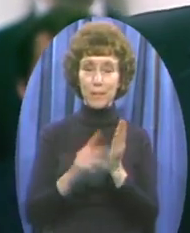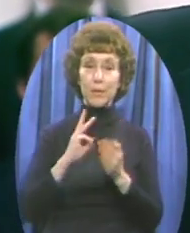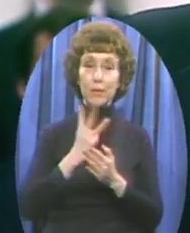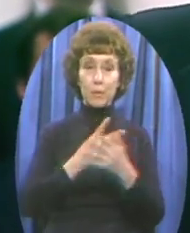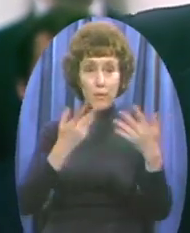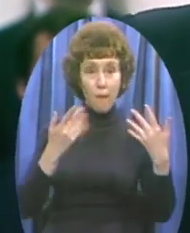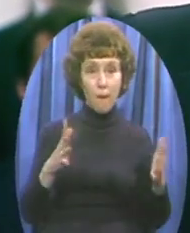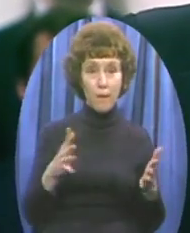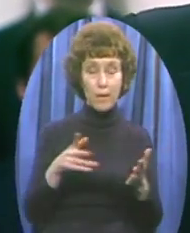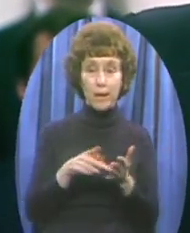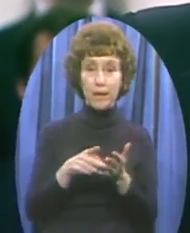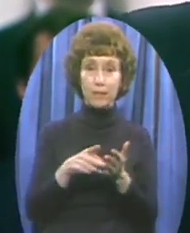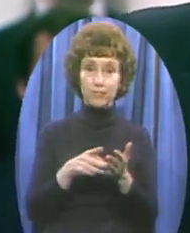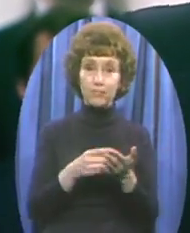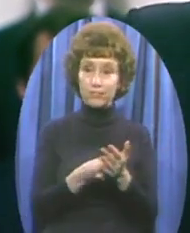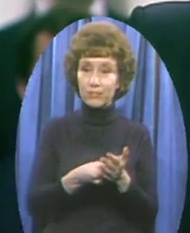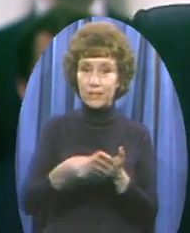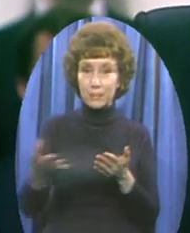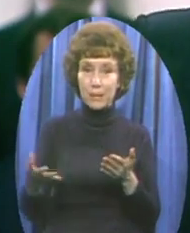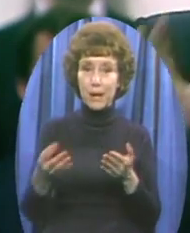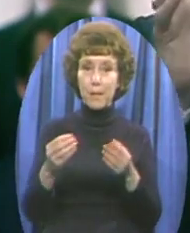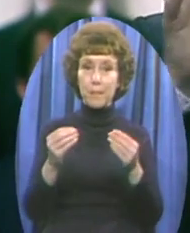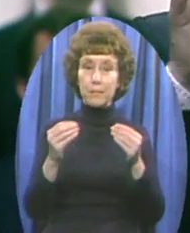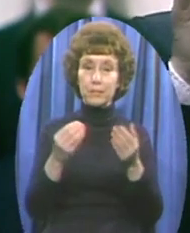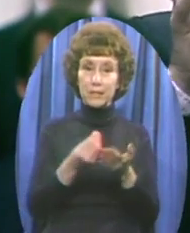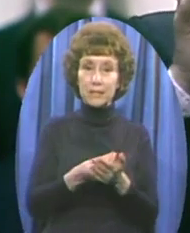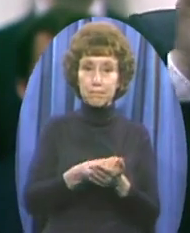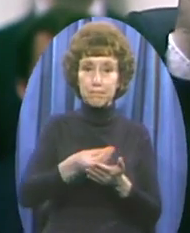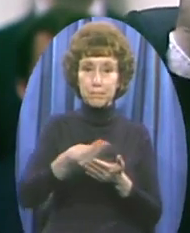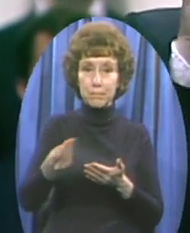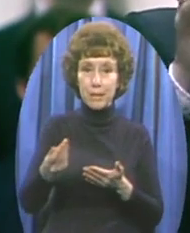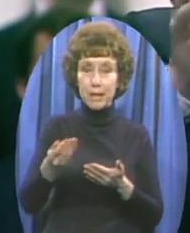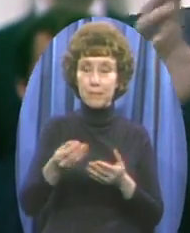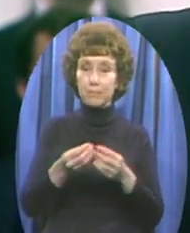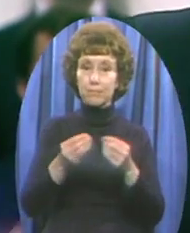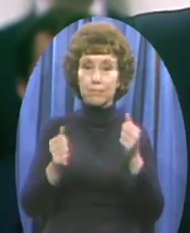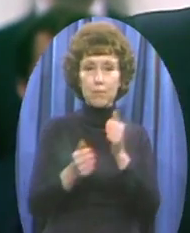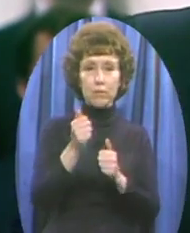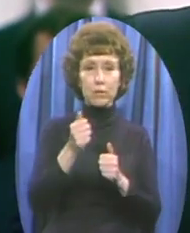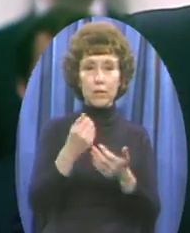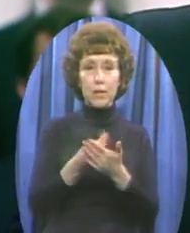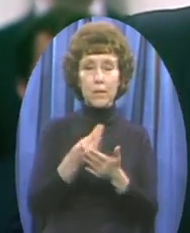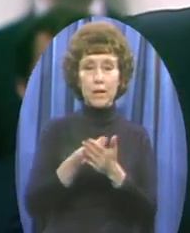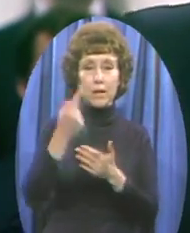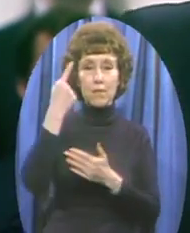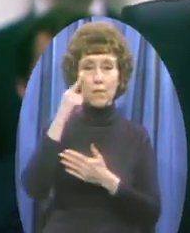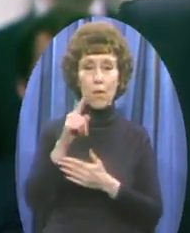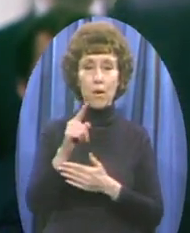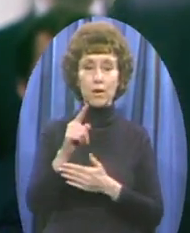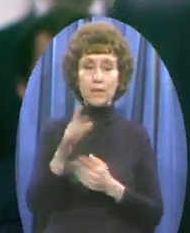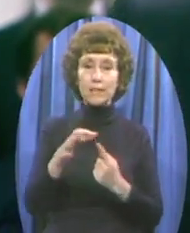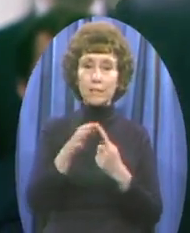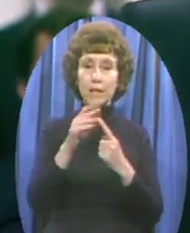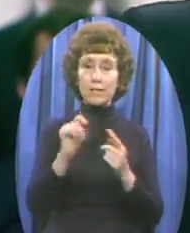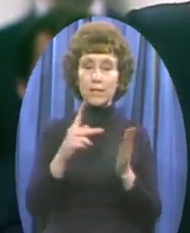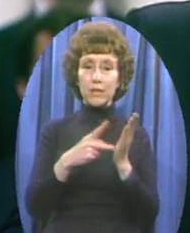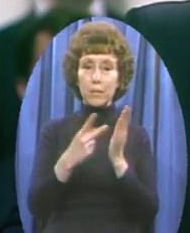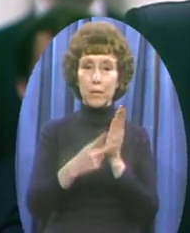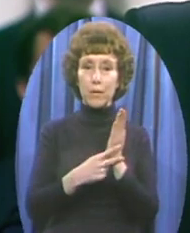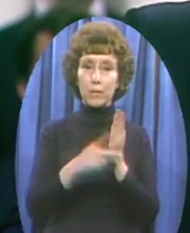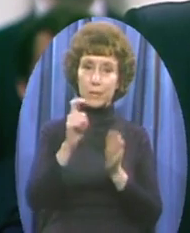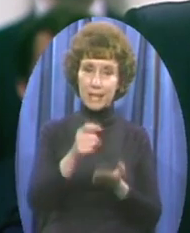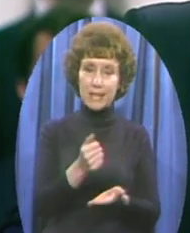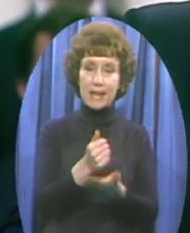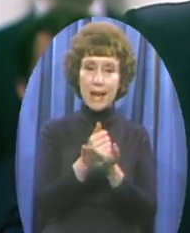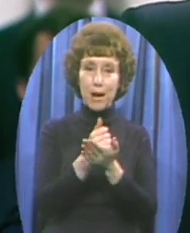most of it, for this campaign and the primetime special, and we need your financial help right now. And send as